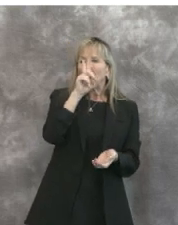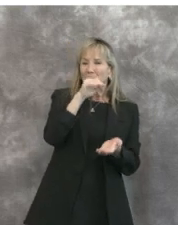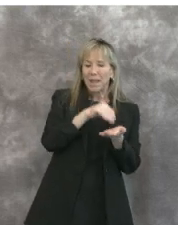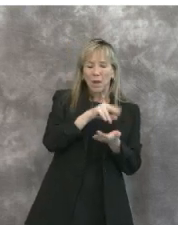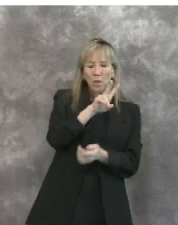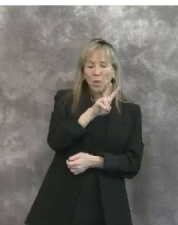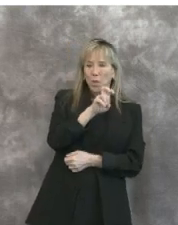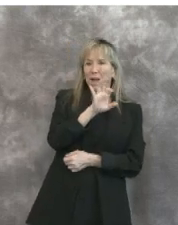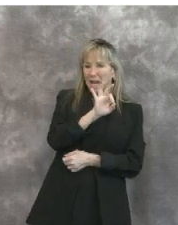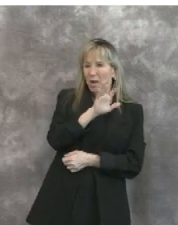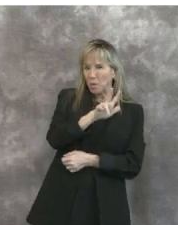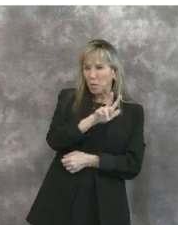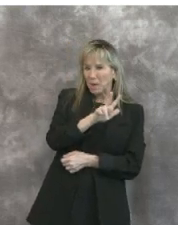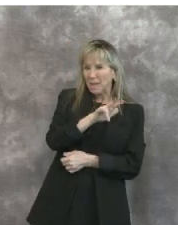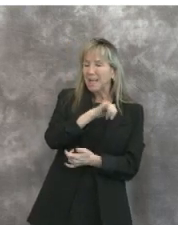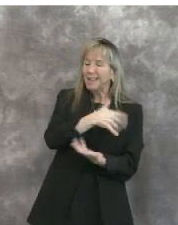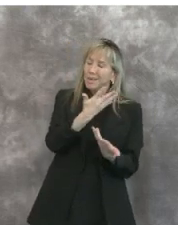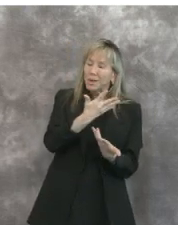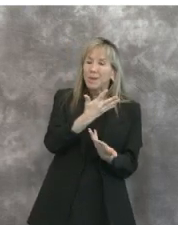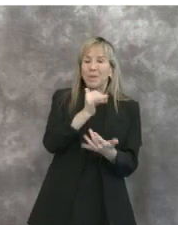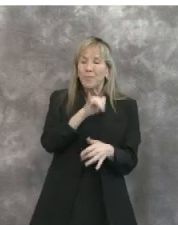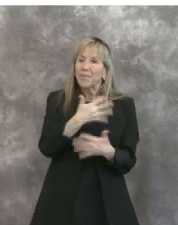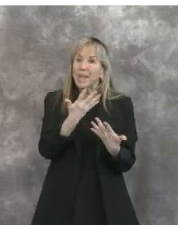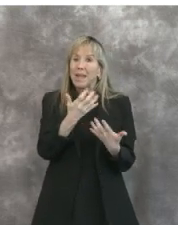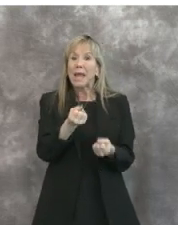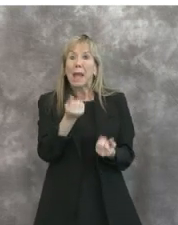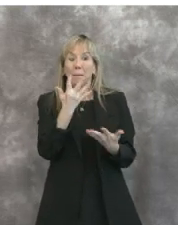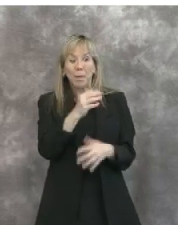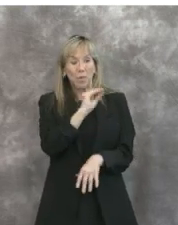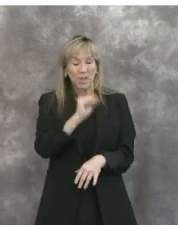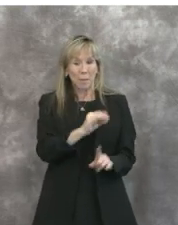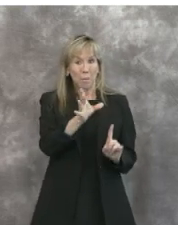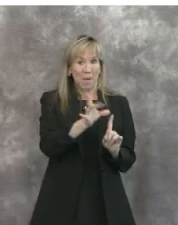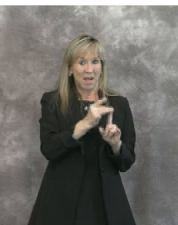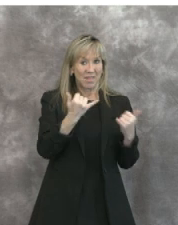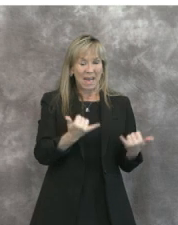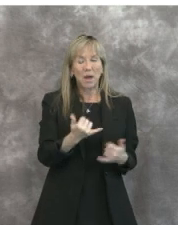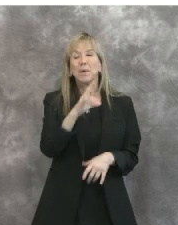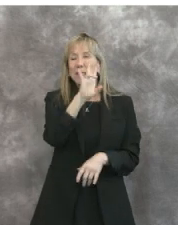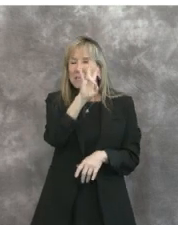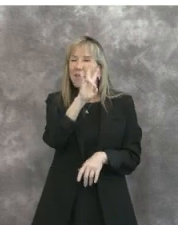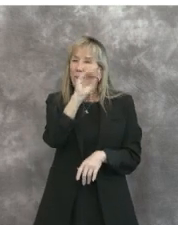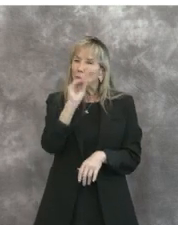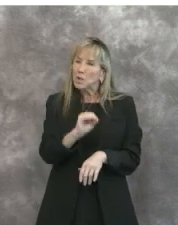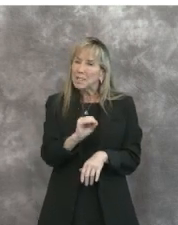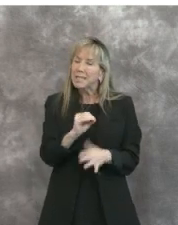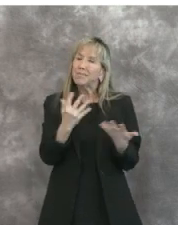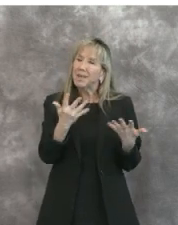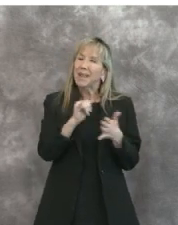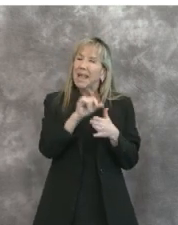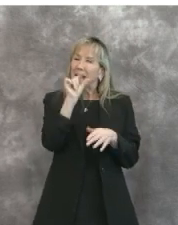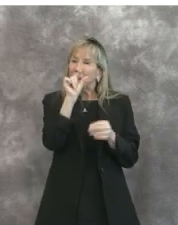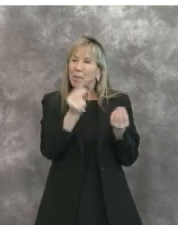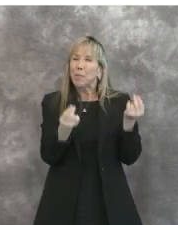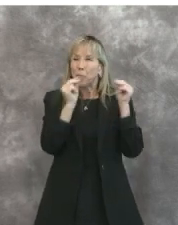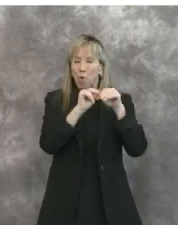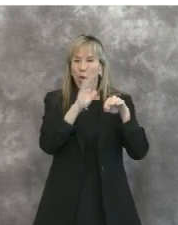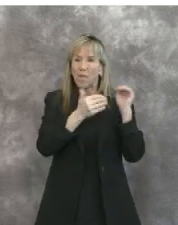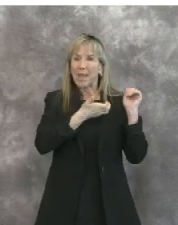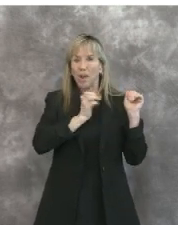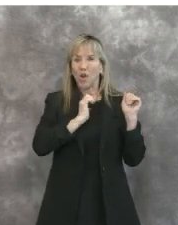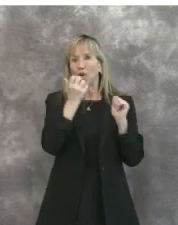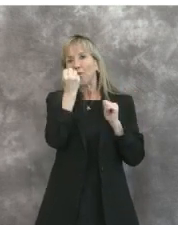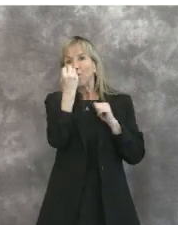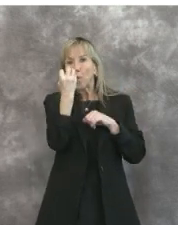1,293 for a percentage positive, percentage of 7%, a little bit above our 14-day rolling average, but not